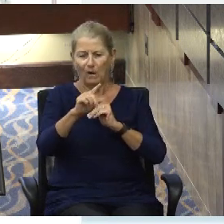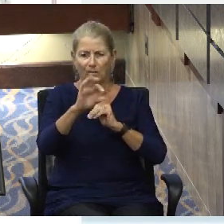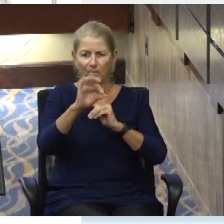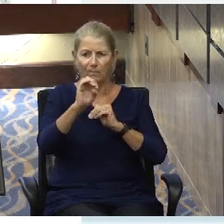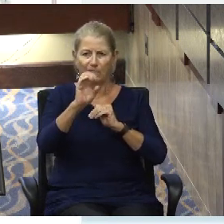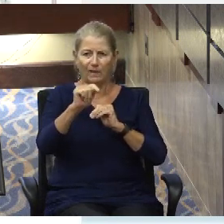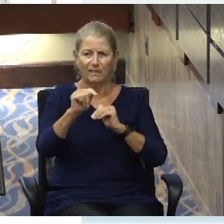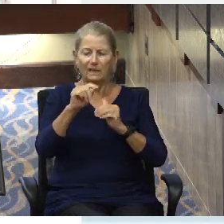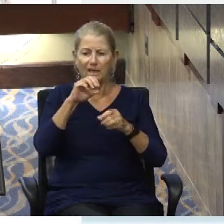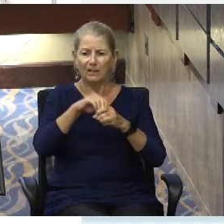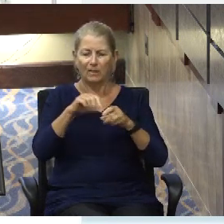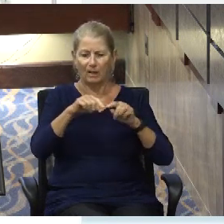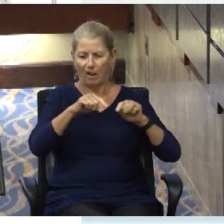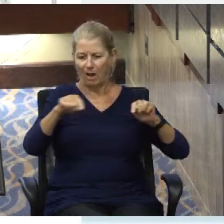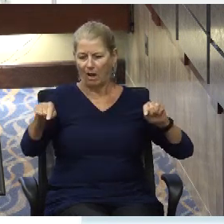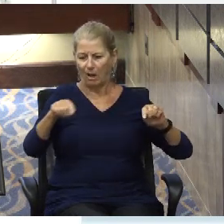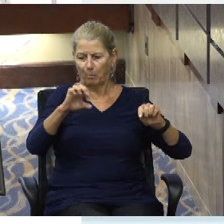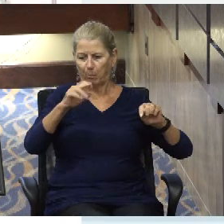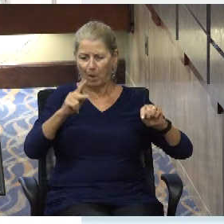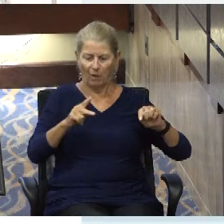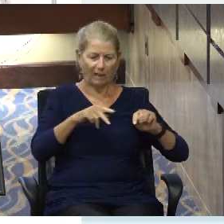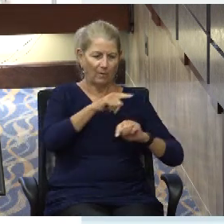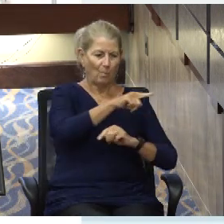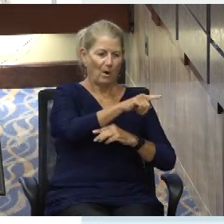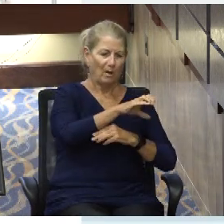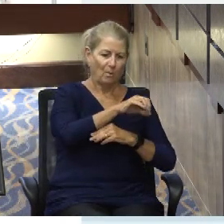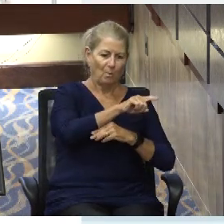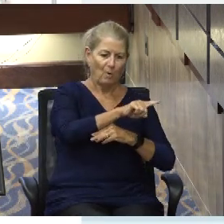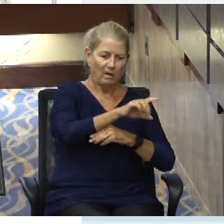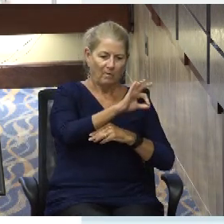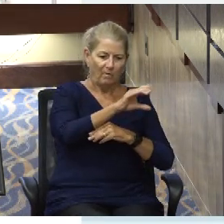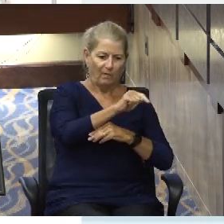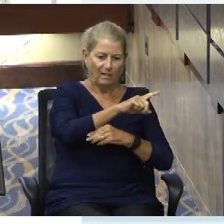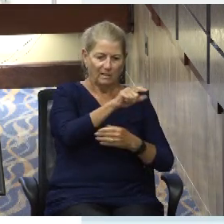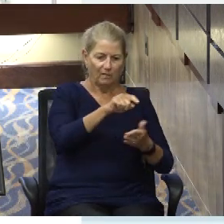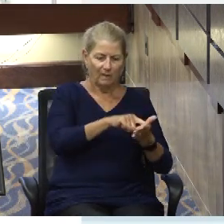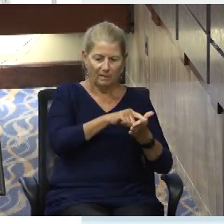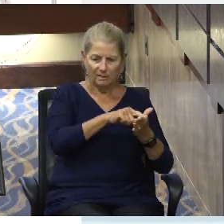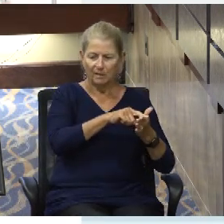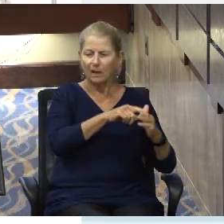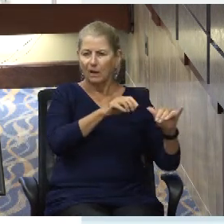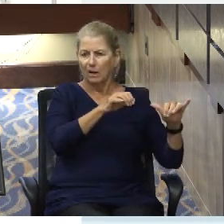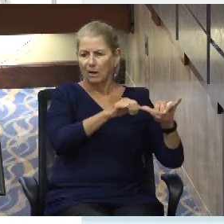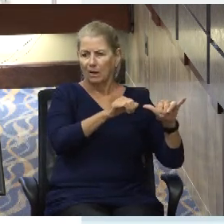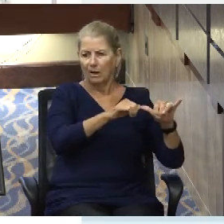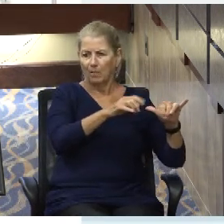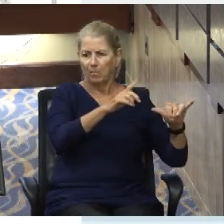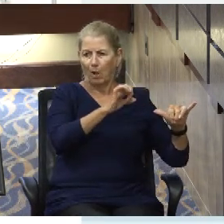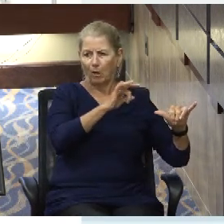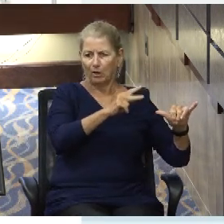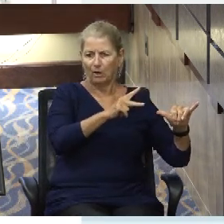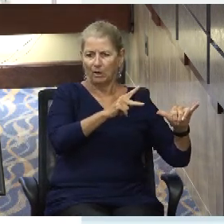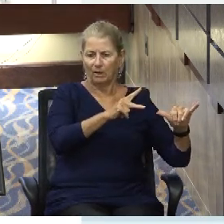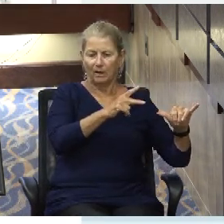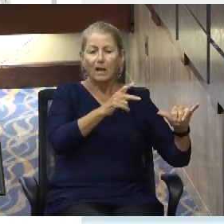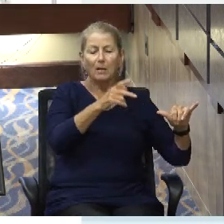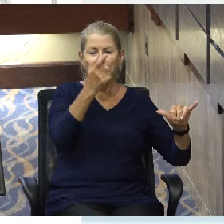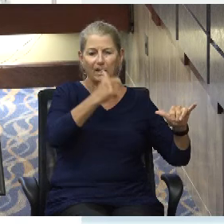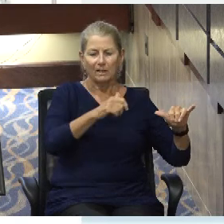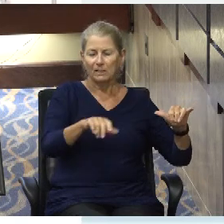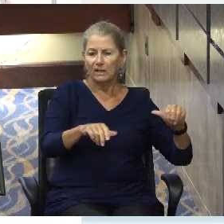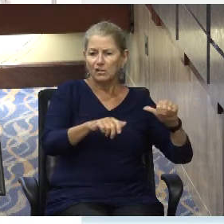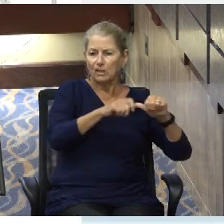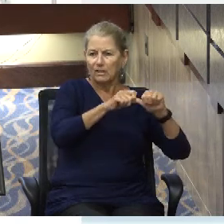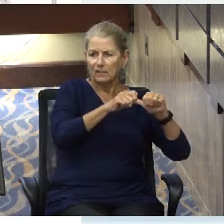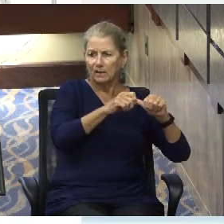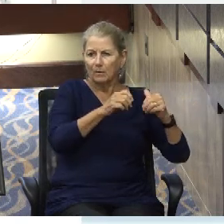this block and 100 feet in this block. And again, kind of the same situation, because of the adjacent property being developed, there's not a